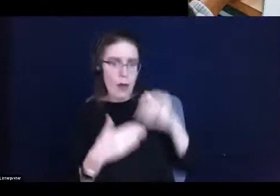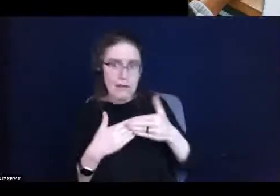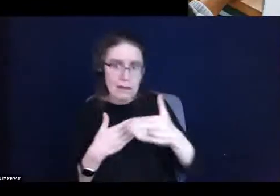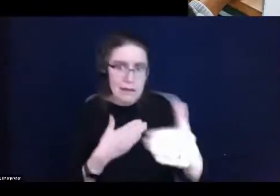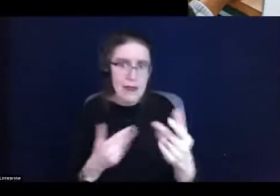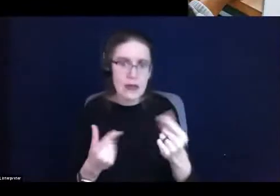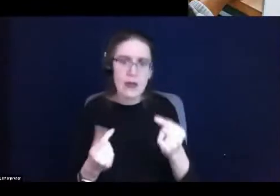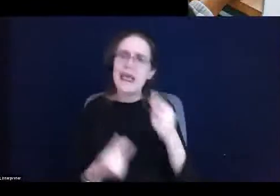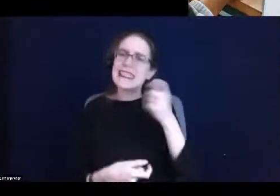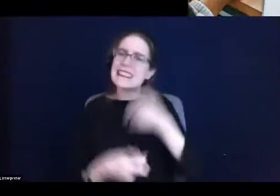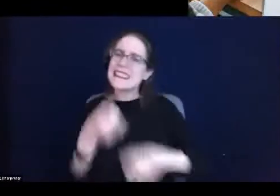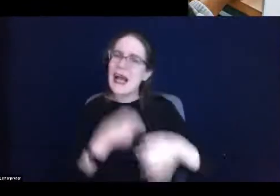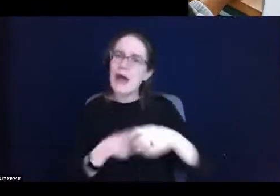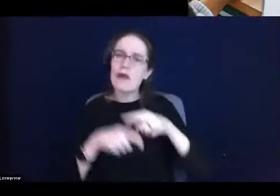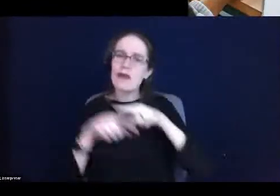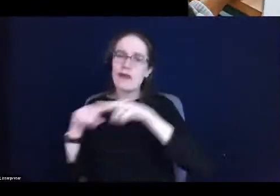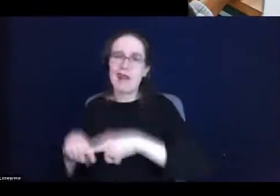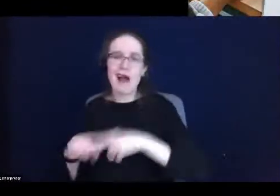strengths.